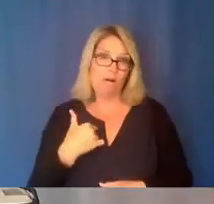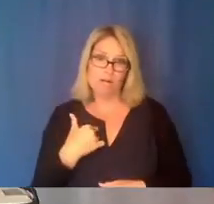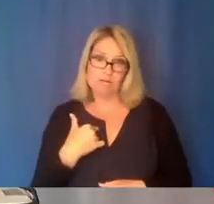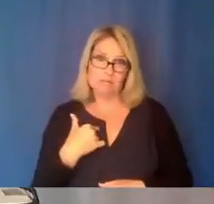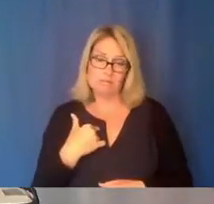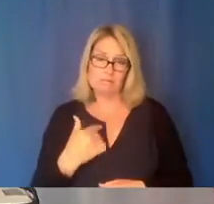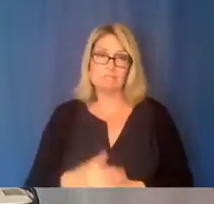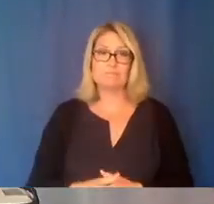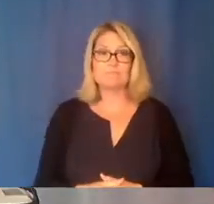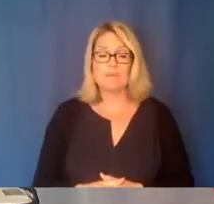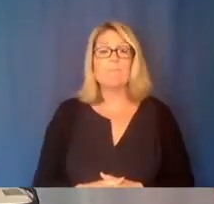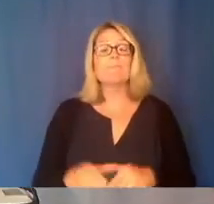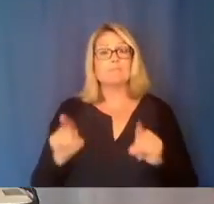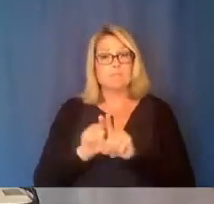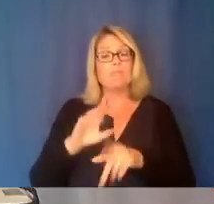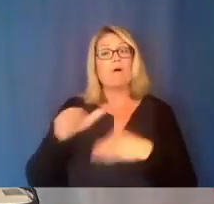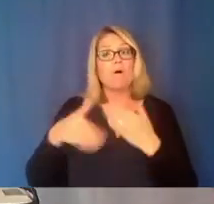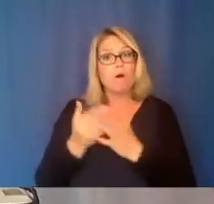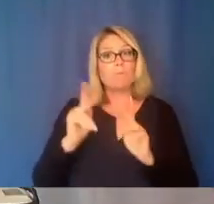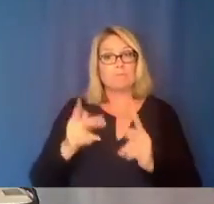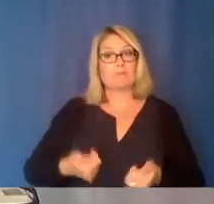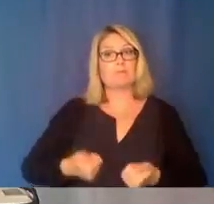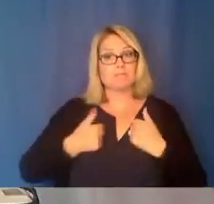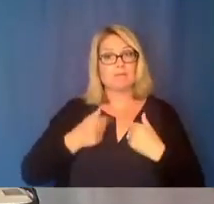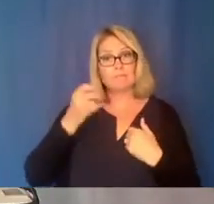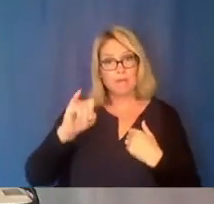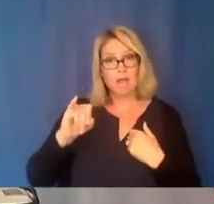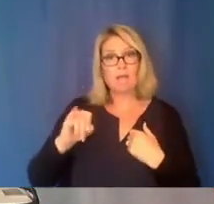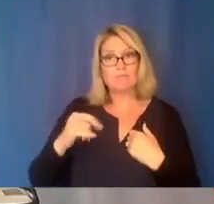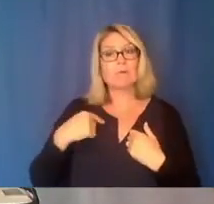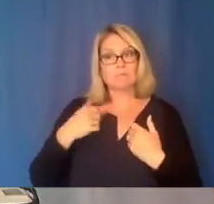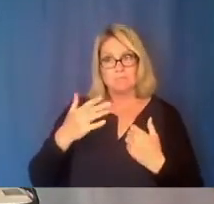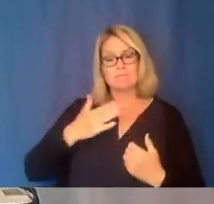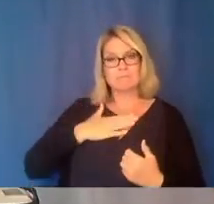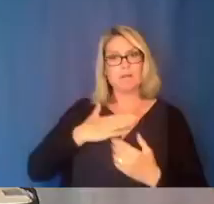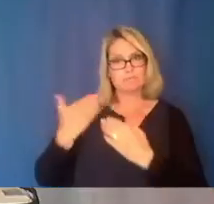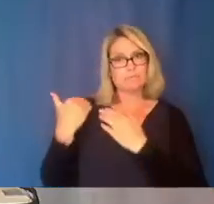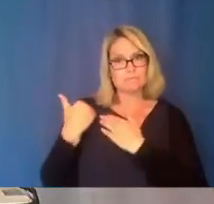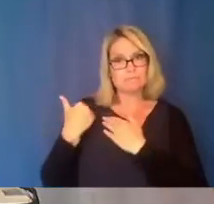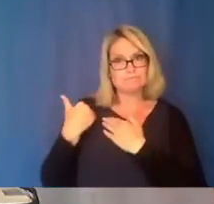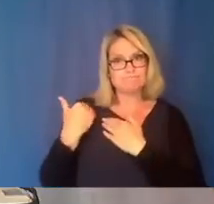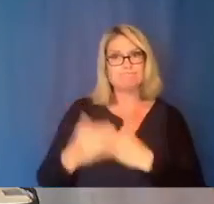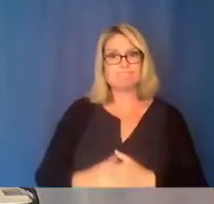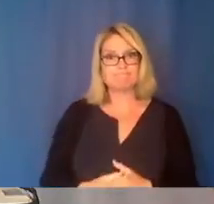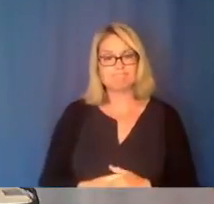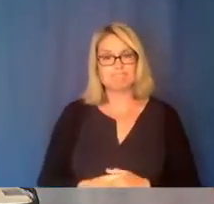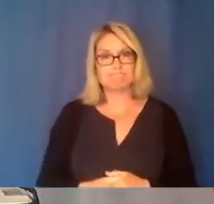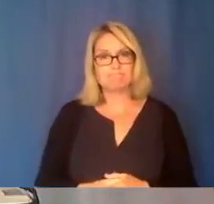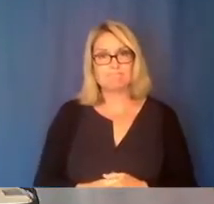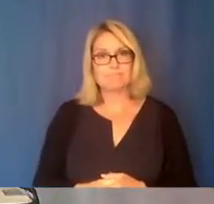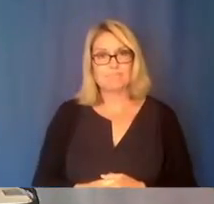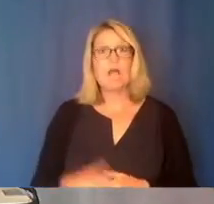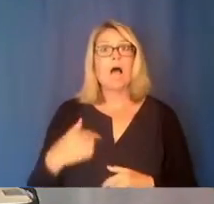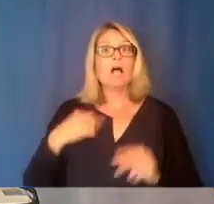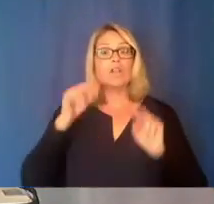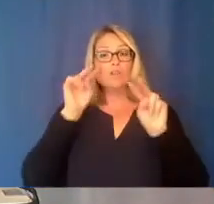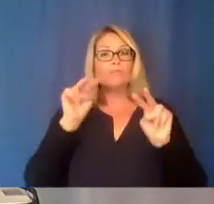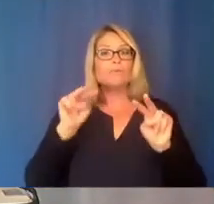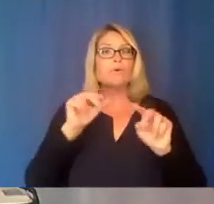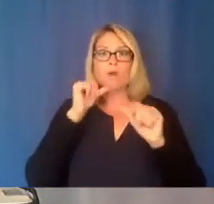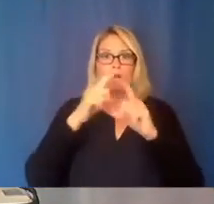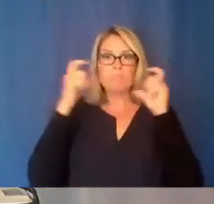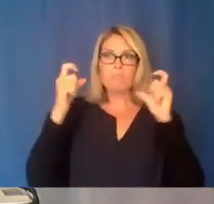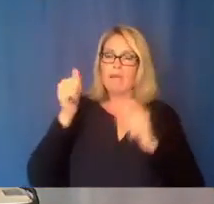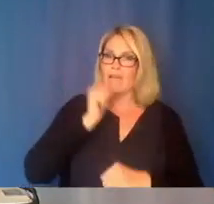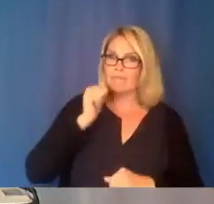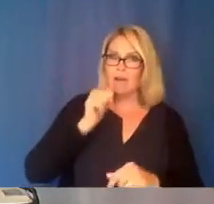like all Islanders, we've been doing our part. I look forward maybe to not being able to wear it all the time, but I will certainly